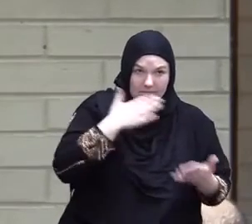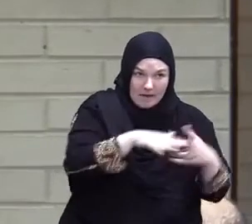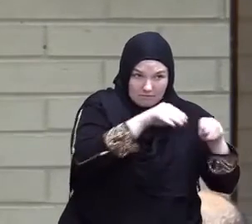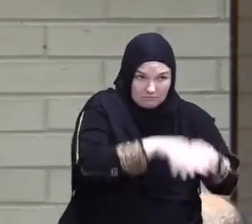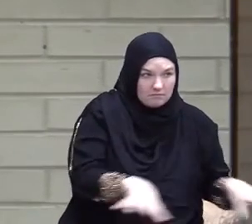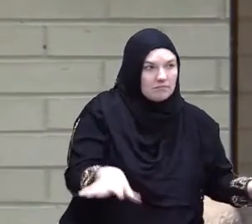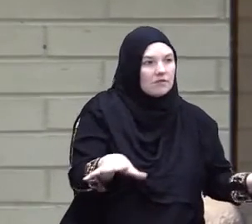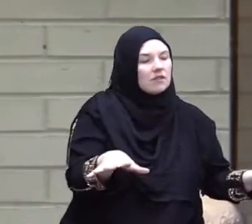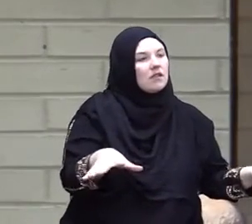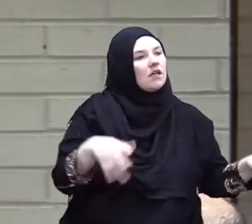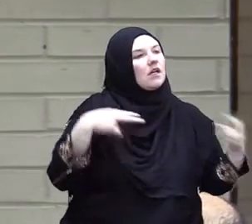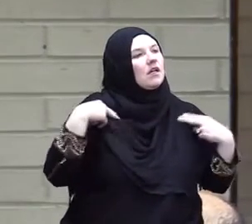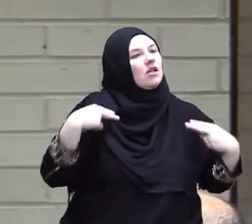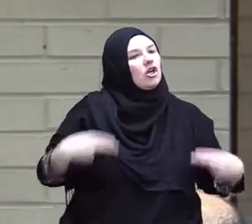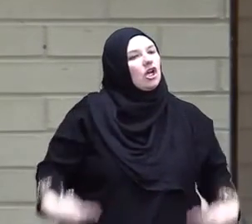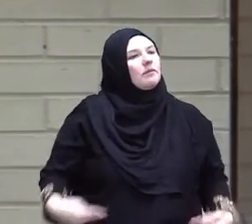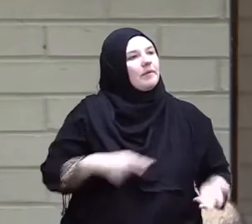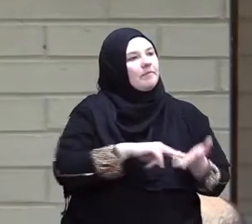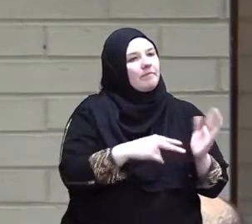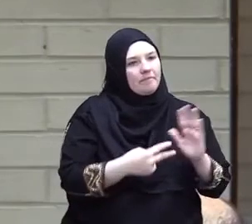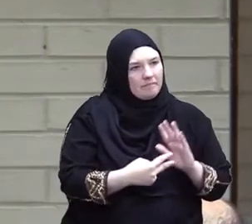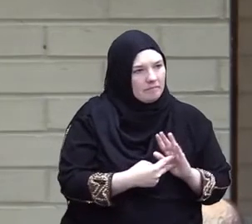means the one.